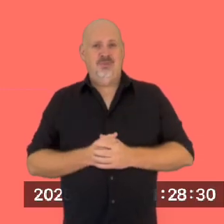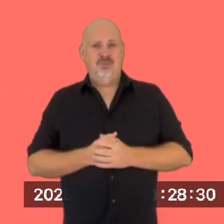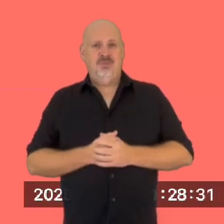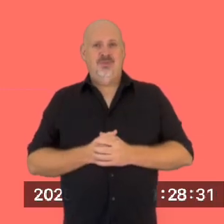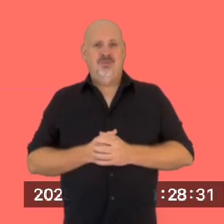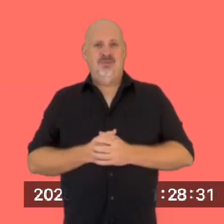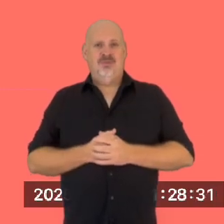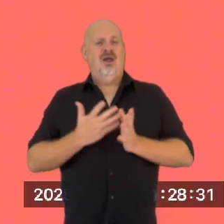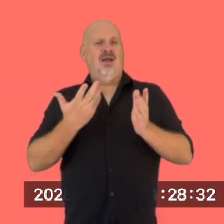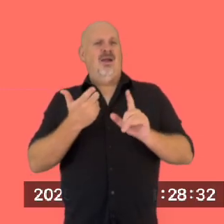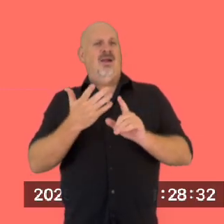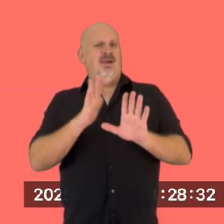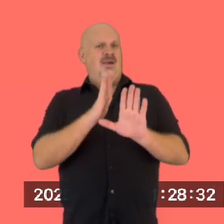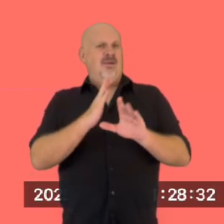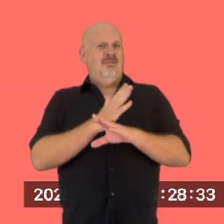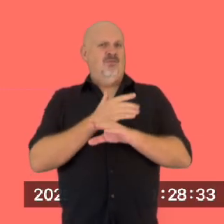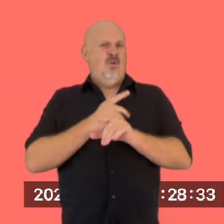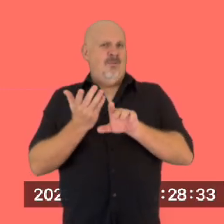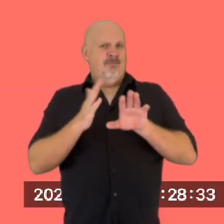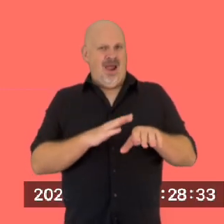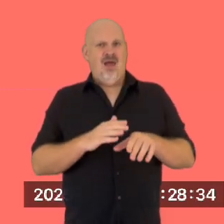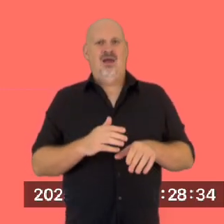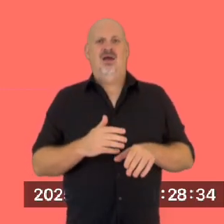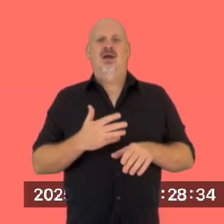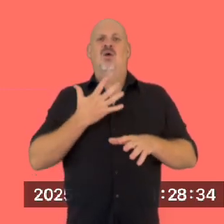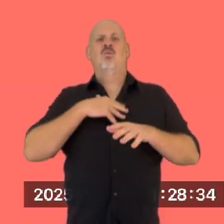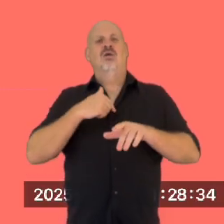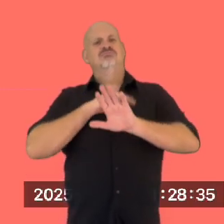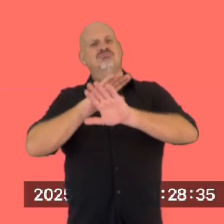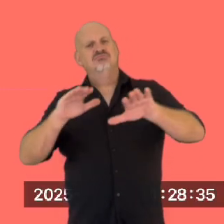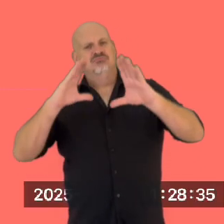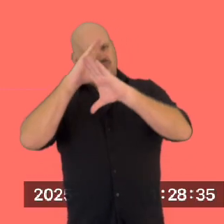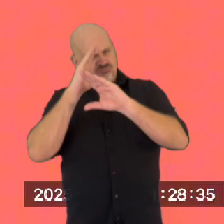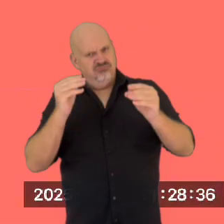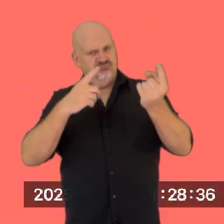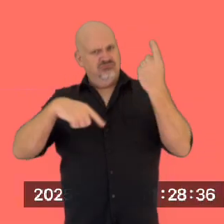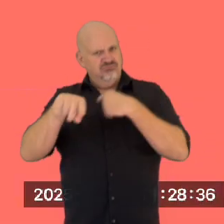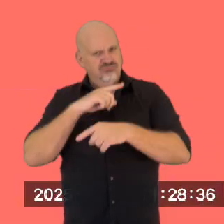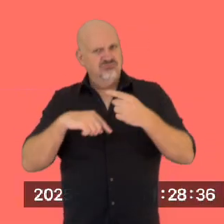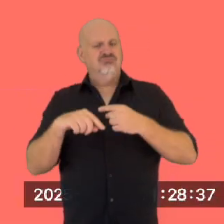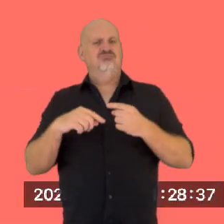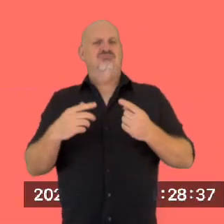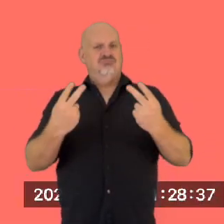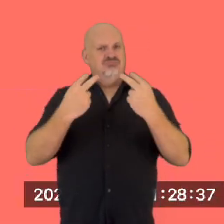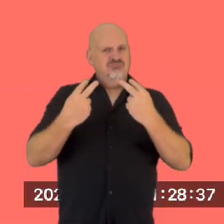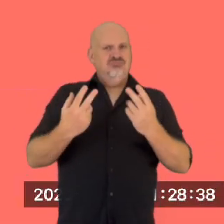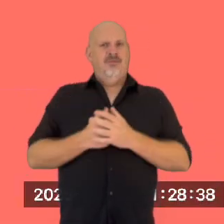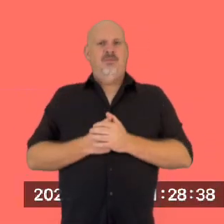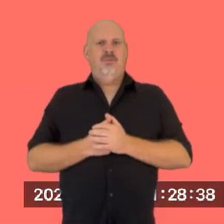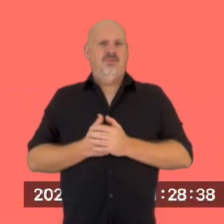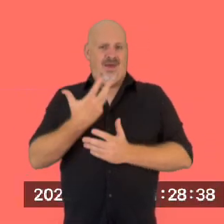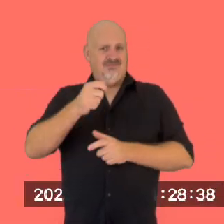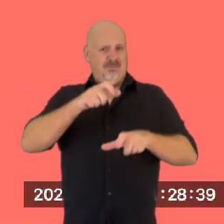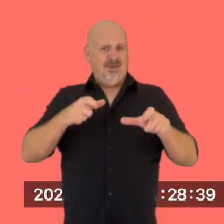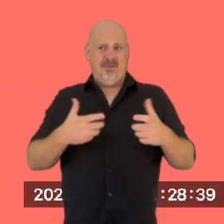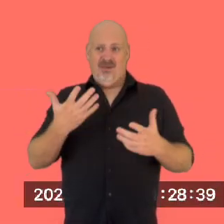chat chatting away. Just before we get back into Charles's session, I just want to shout out our global